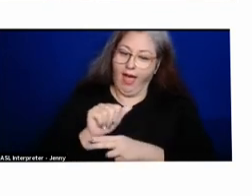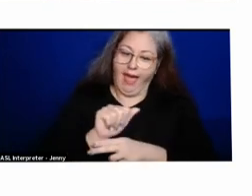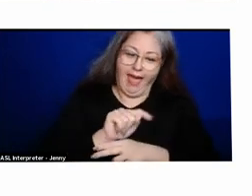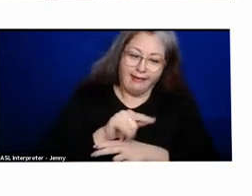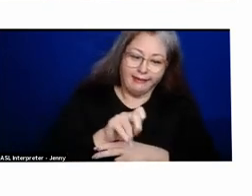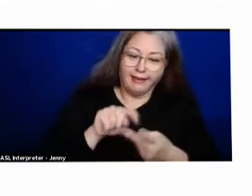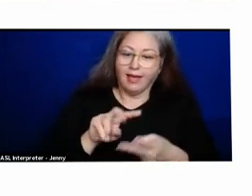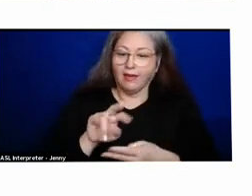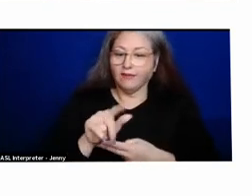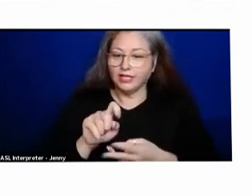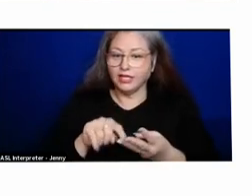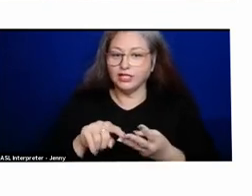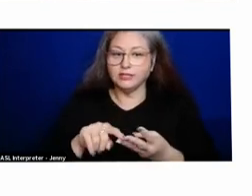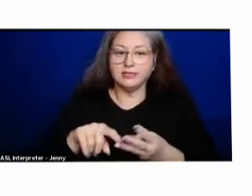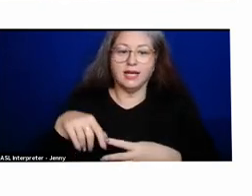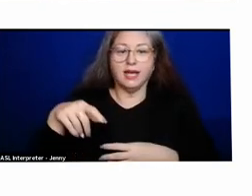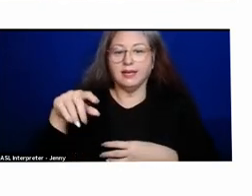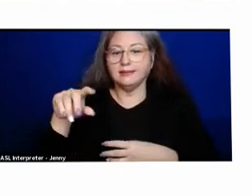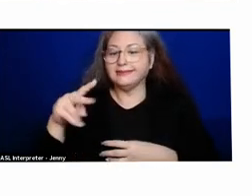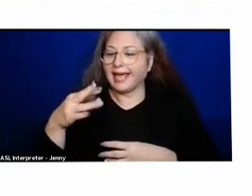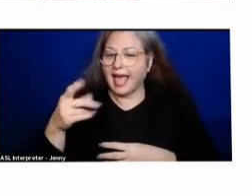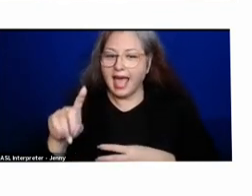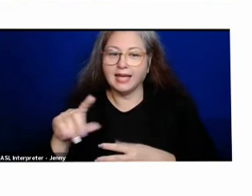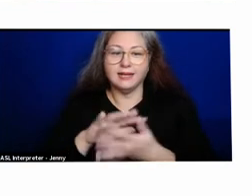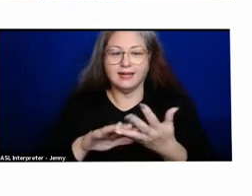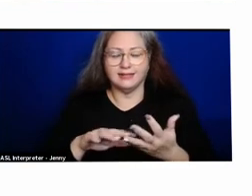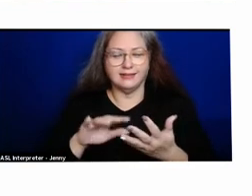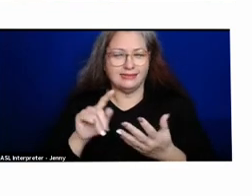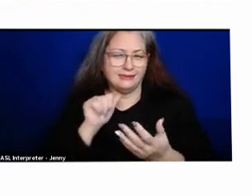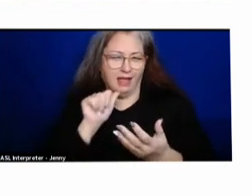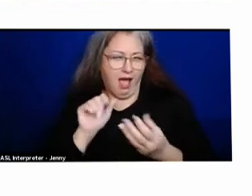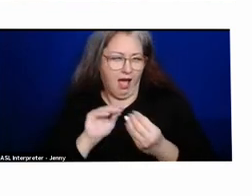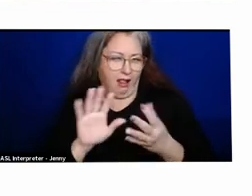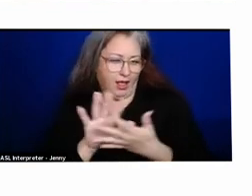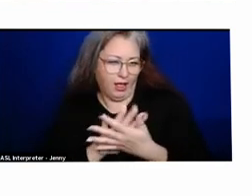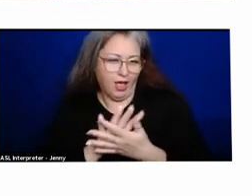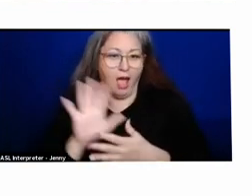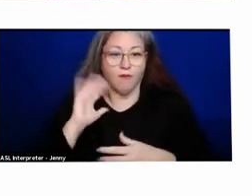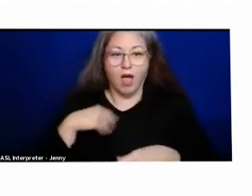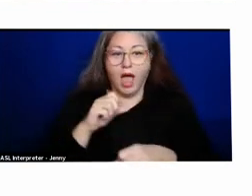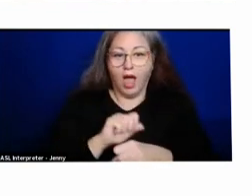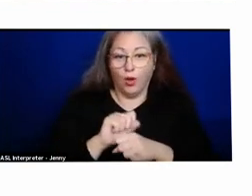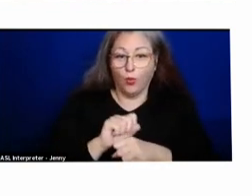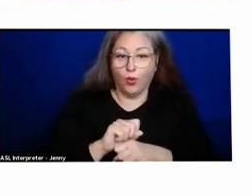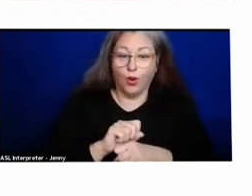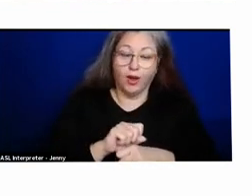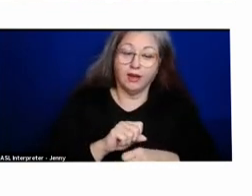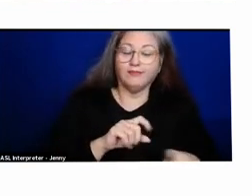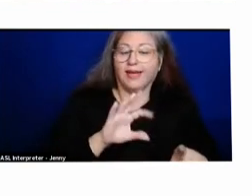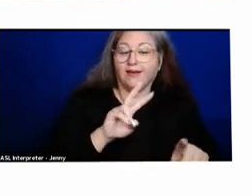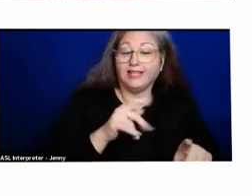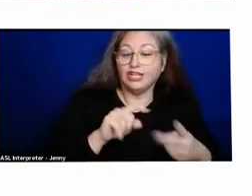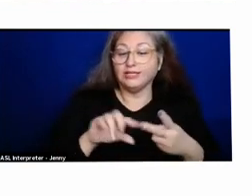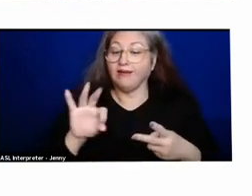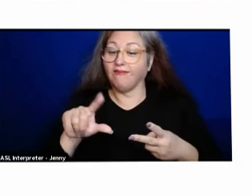and secondhand become very blurry. I used to work in both the vintage market and a flea market in New York City. And the first people